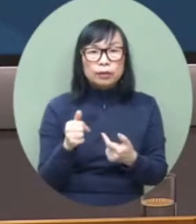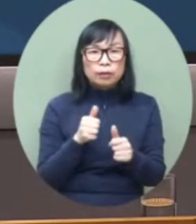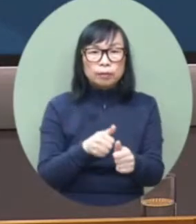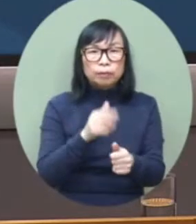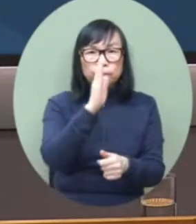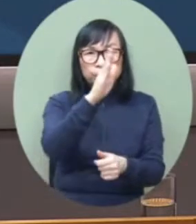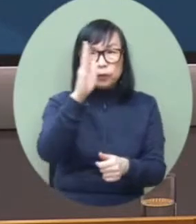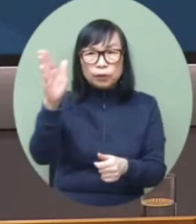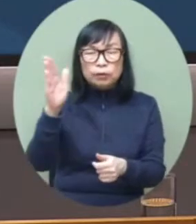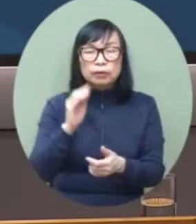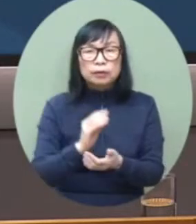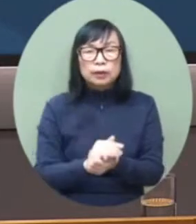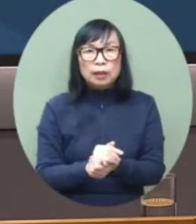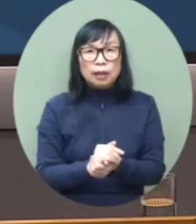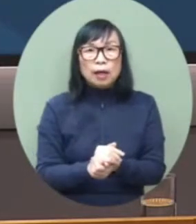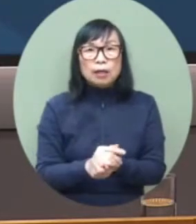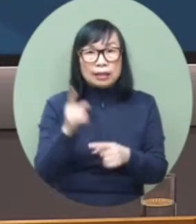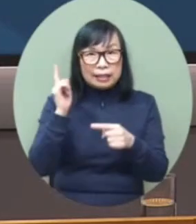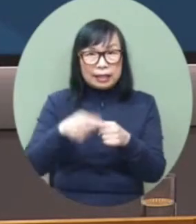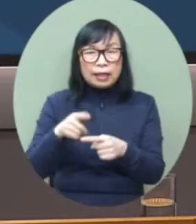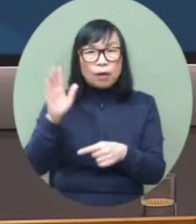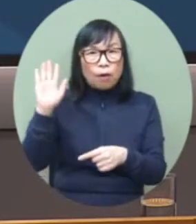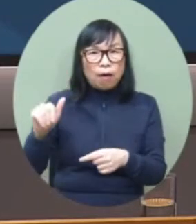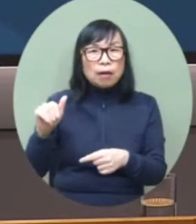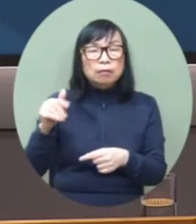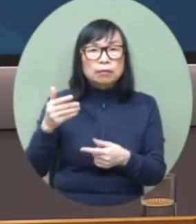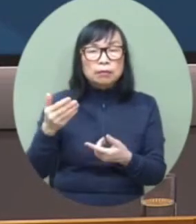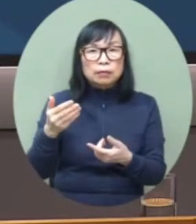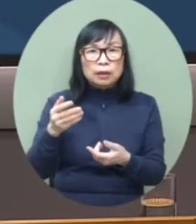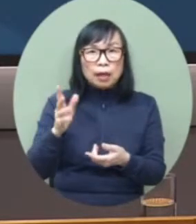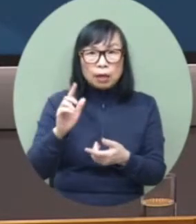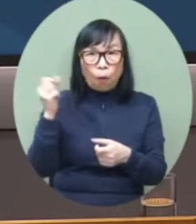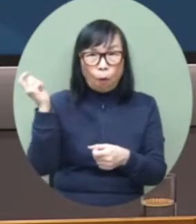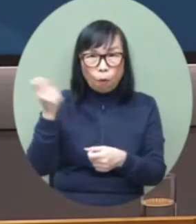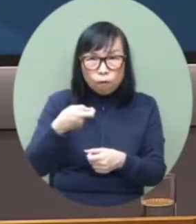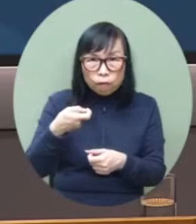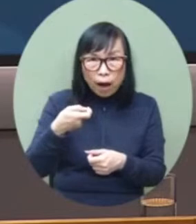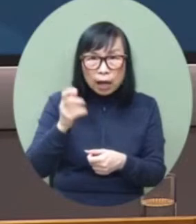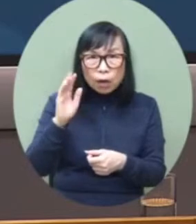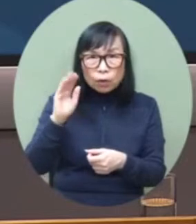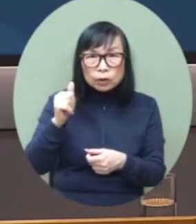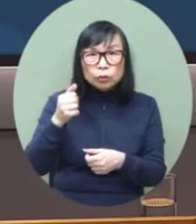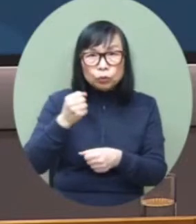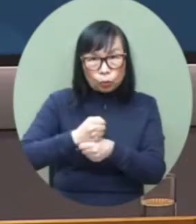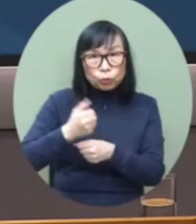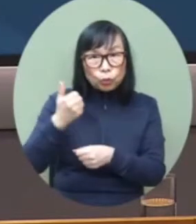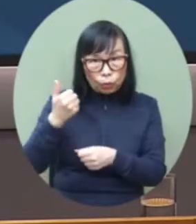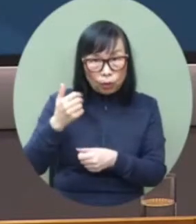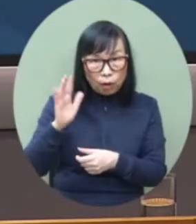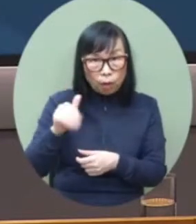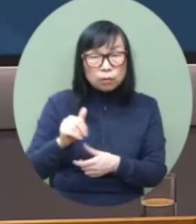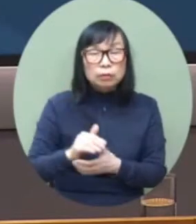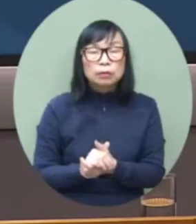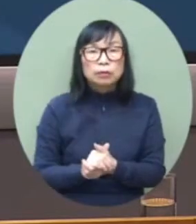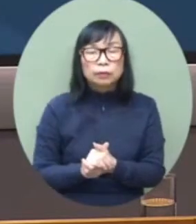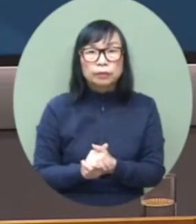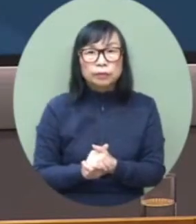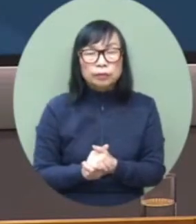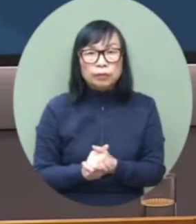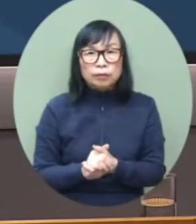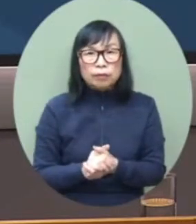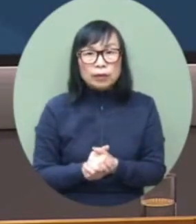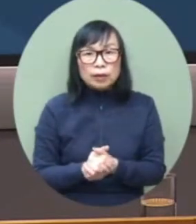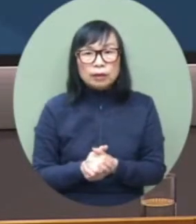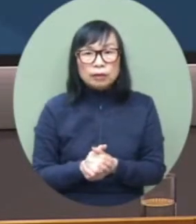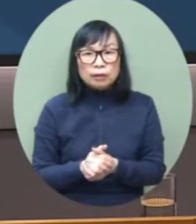will continue to look at different options and look at the feasibility of these options.